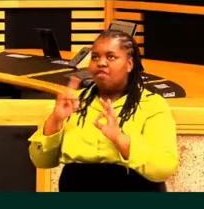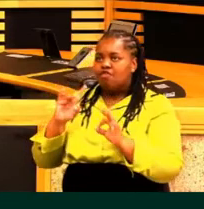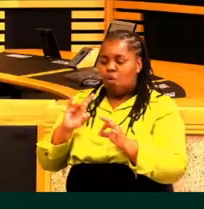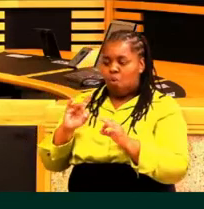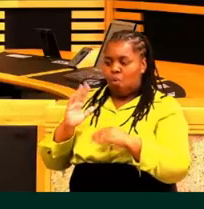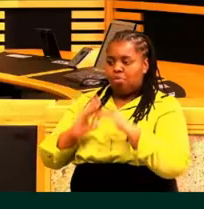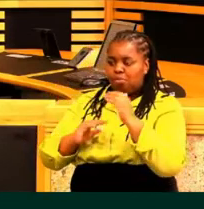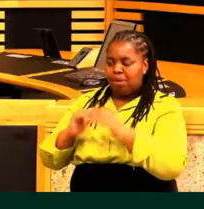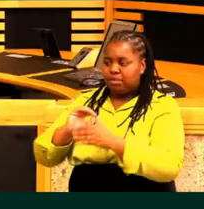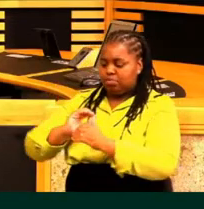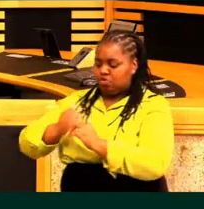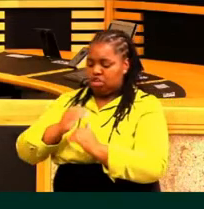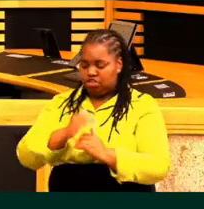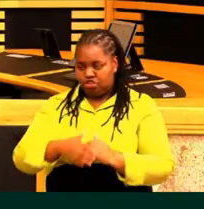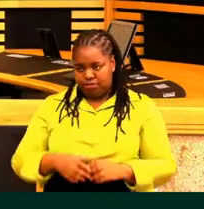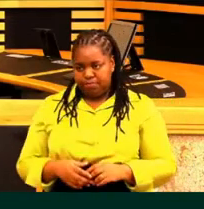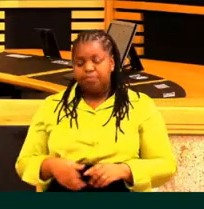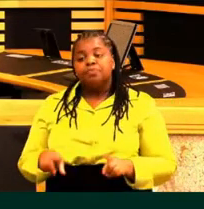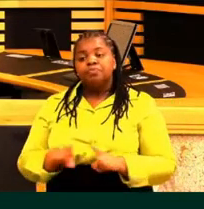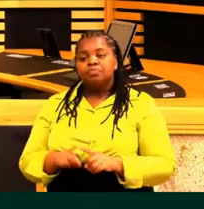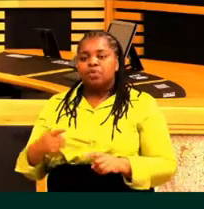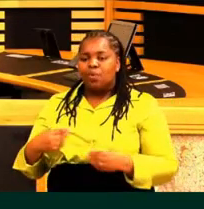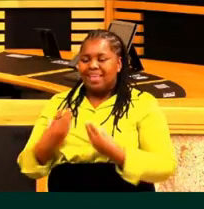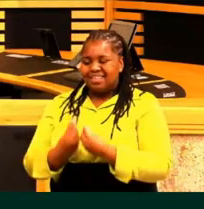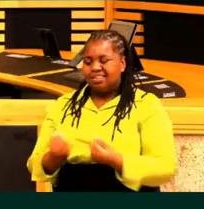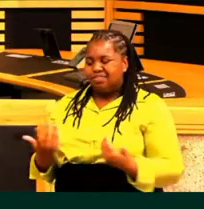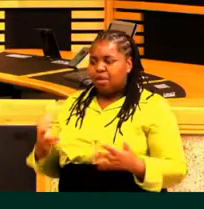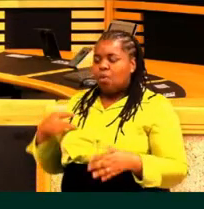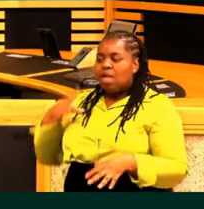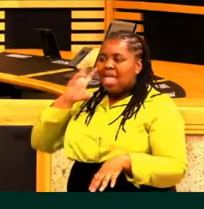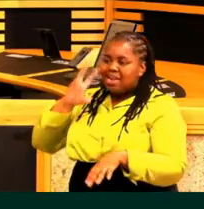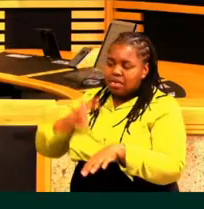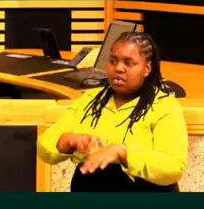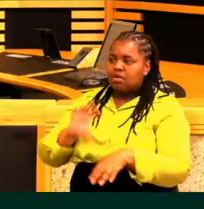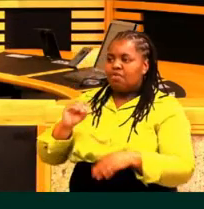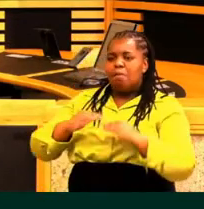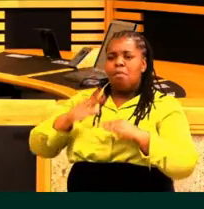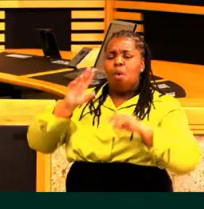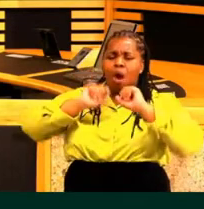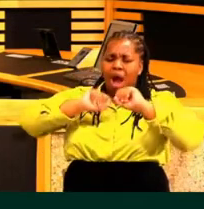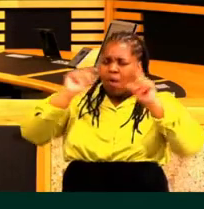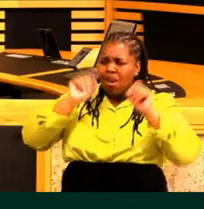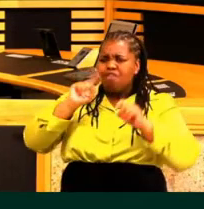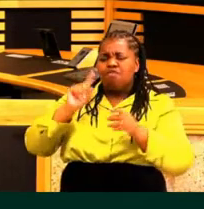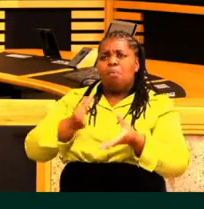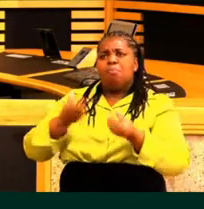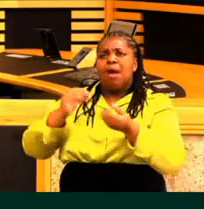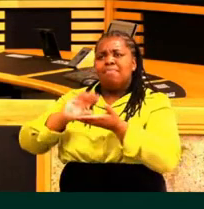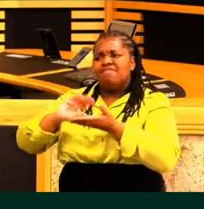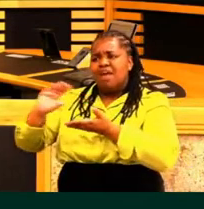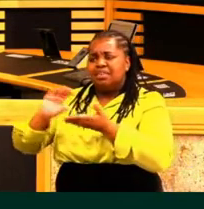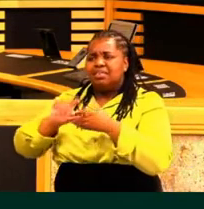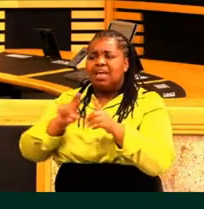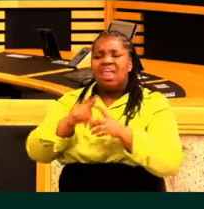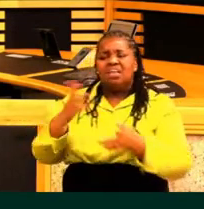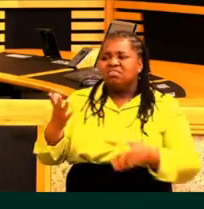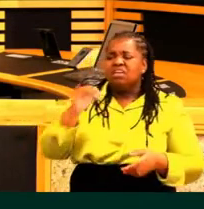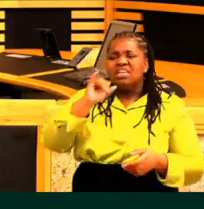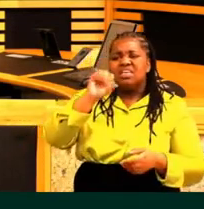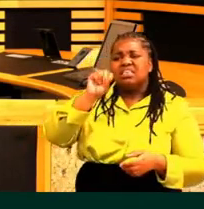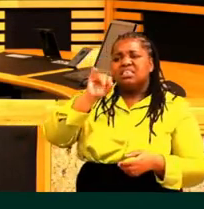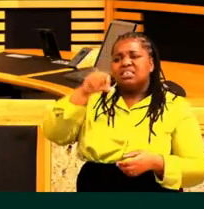protection we have also resolved that there is a need for more awareness for youth funding opportunities such as the acetology youth